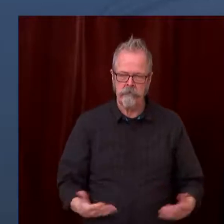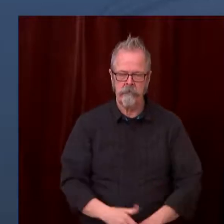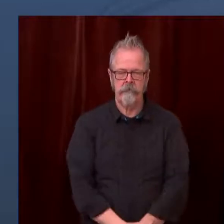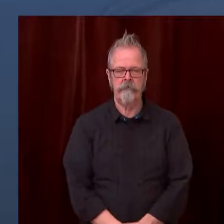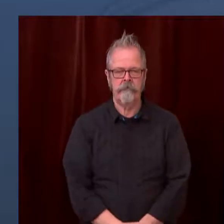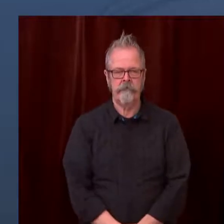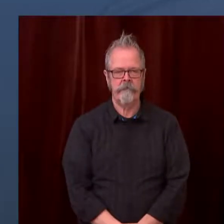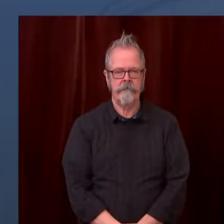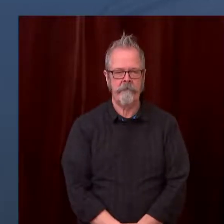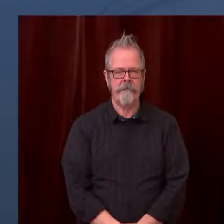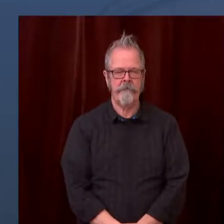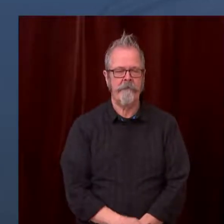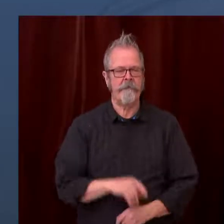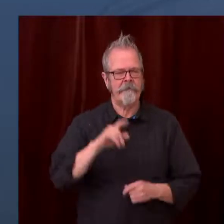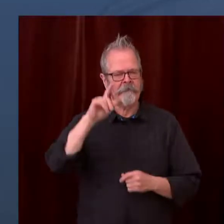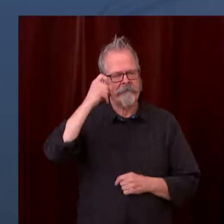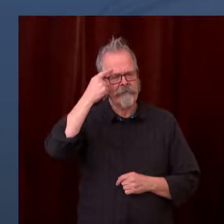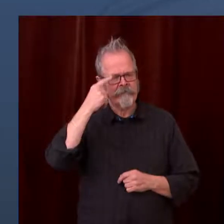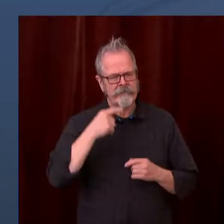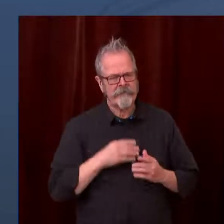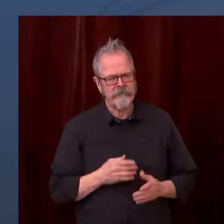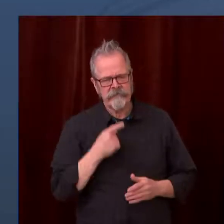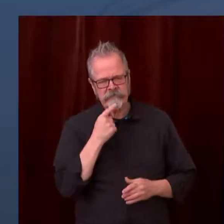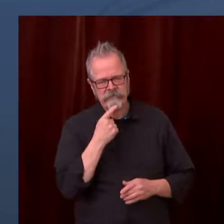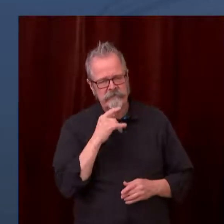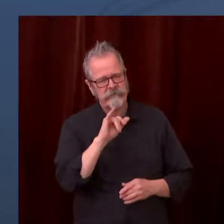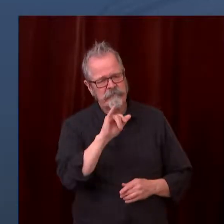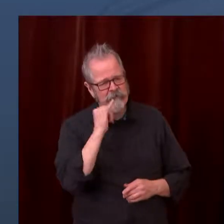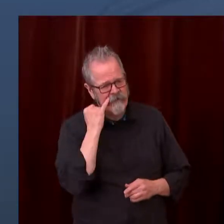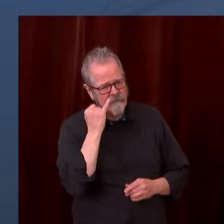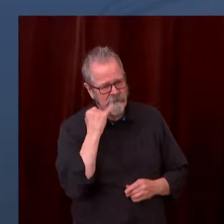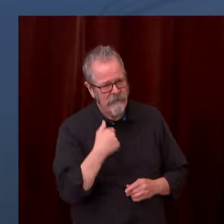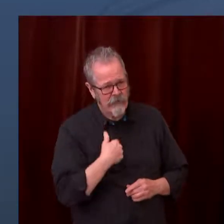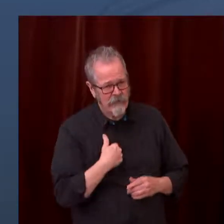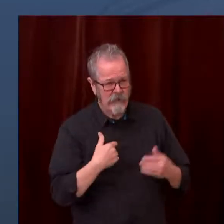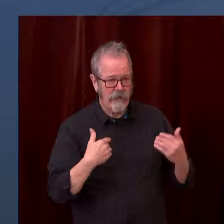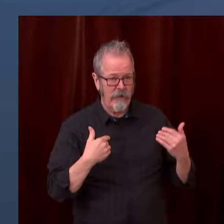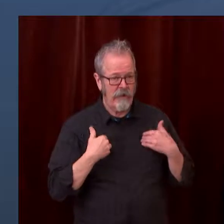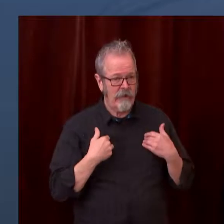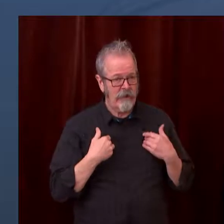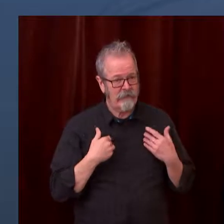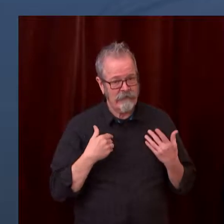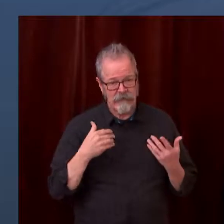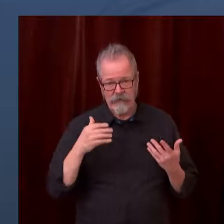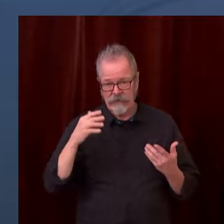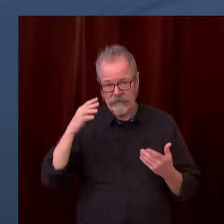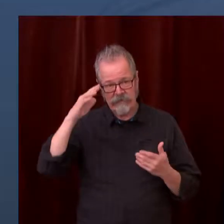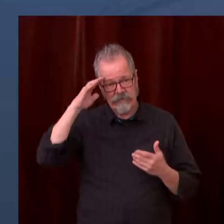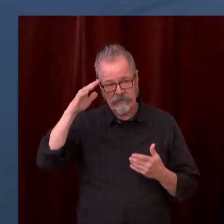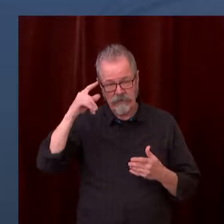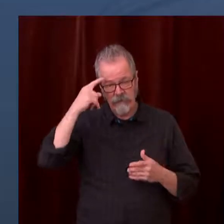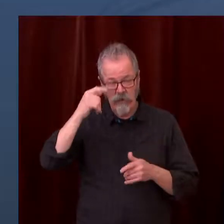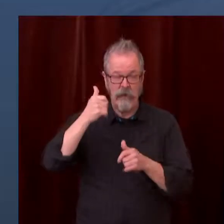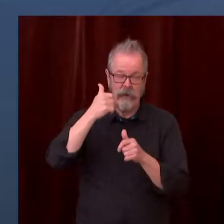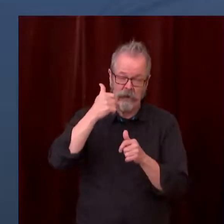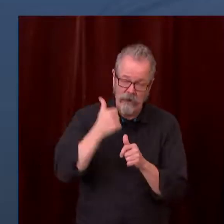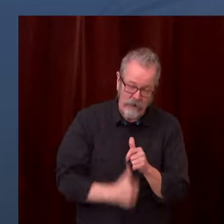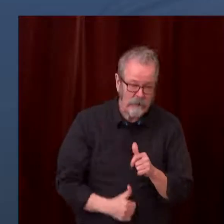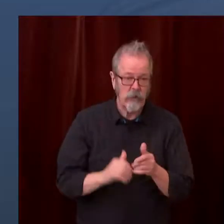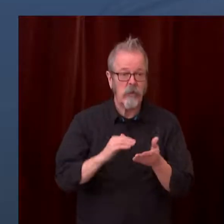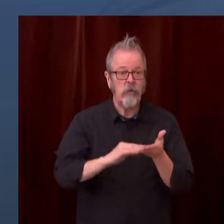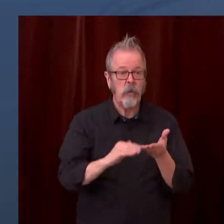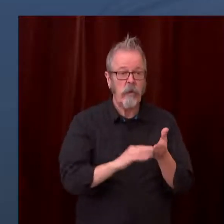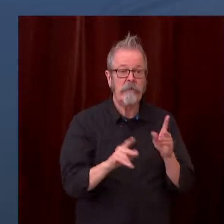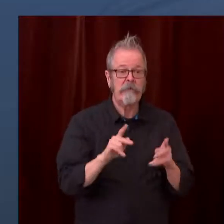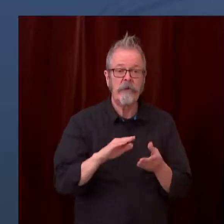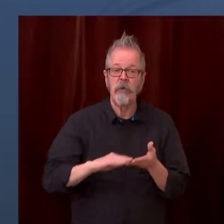from not giving our children on-site instruction, I would be a millionaire at this point. These excuses are getting